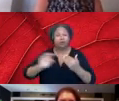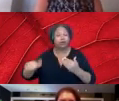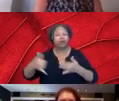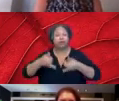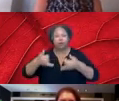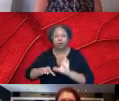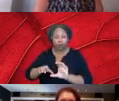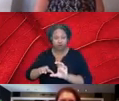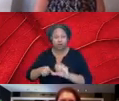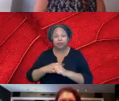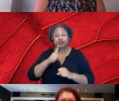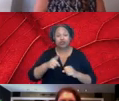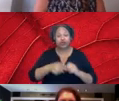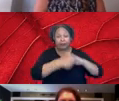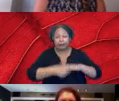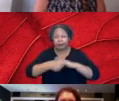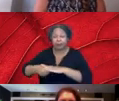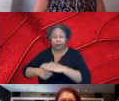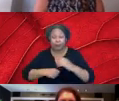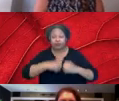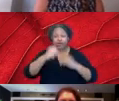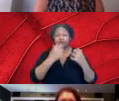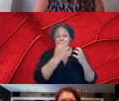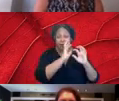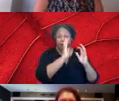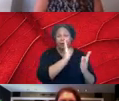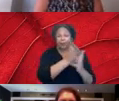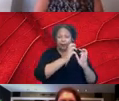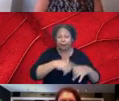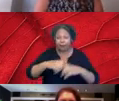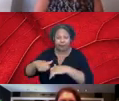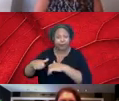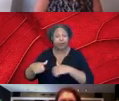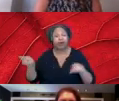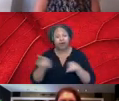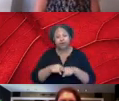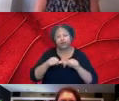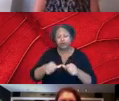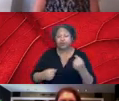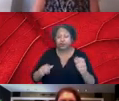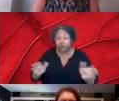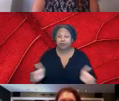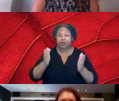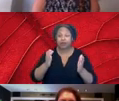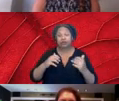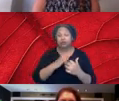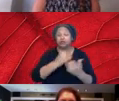by continuing to amplify Indigenous artists and lend our voices as advocates in solidarity with Indigenous communities.